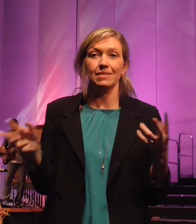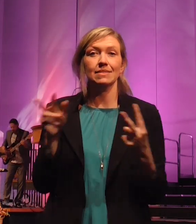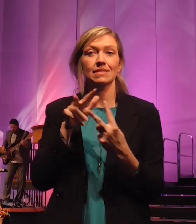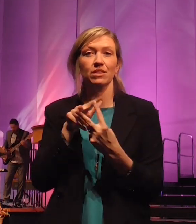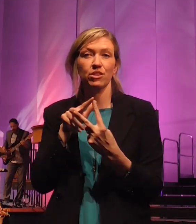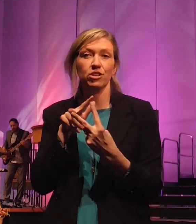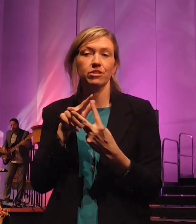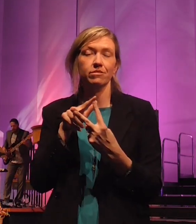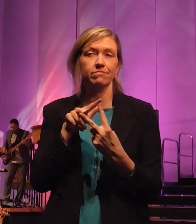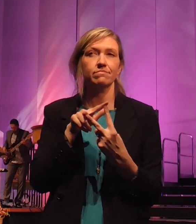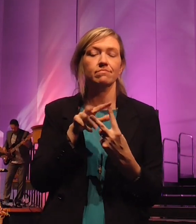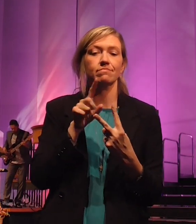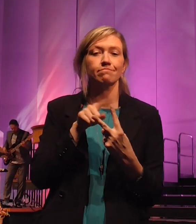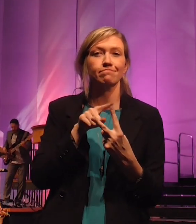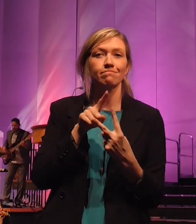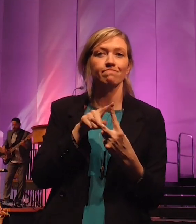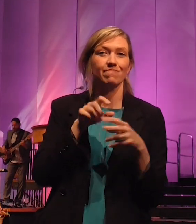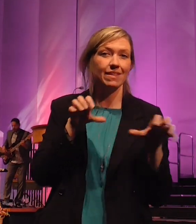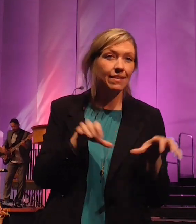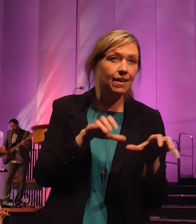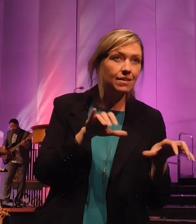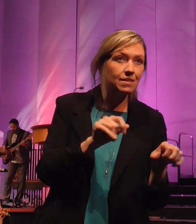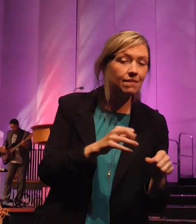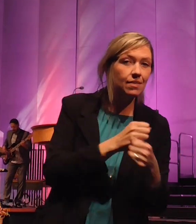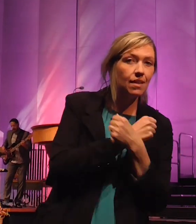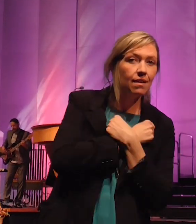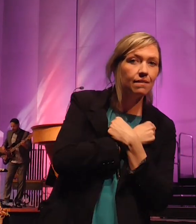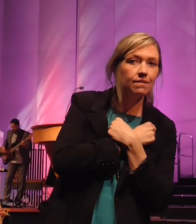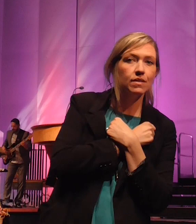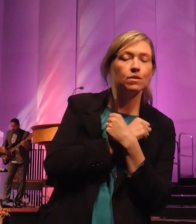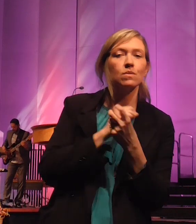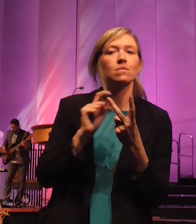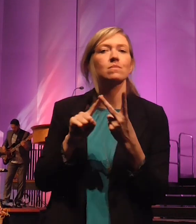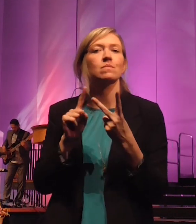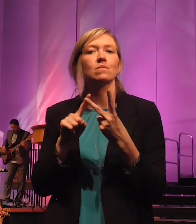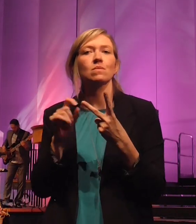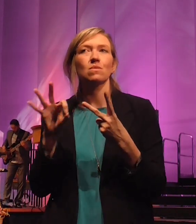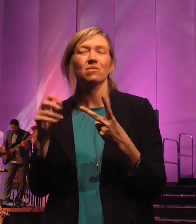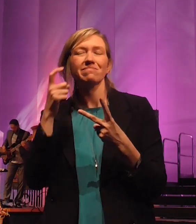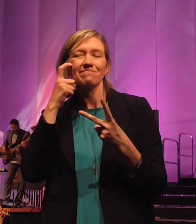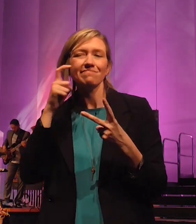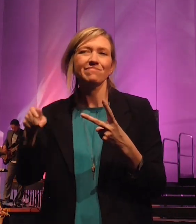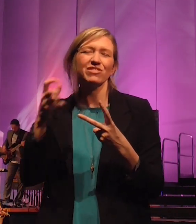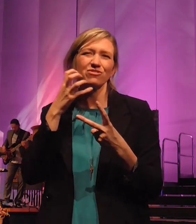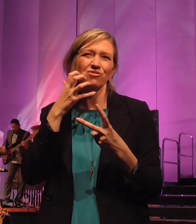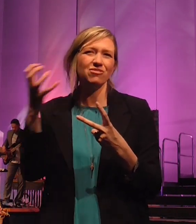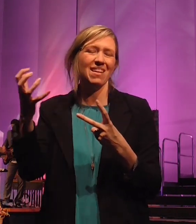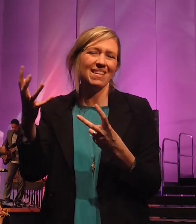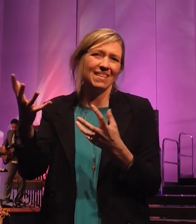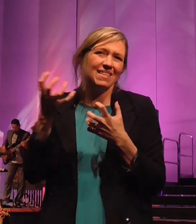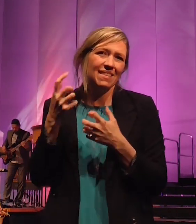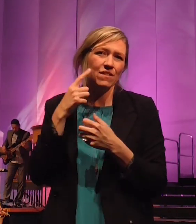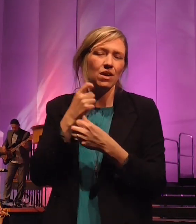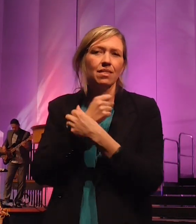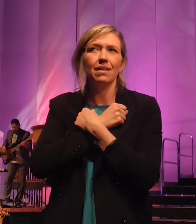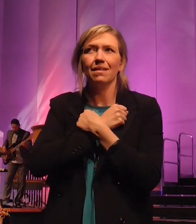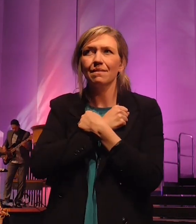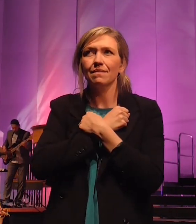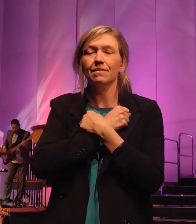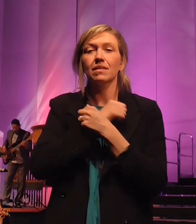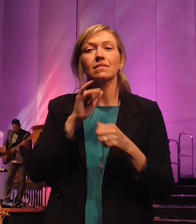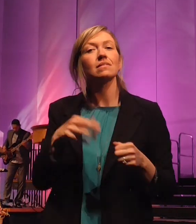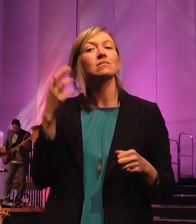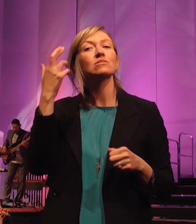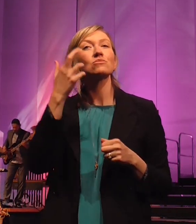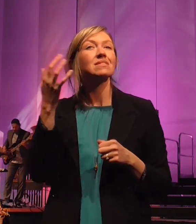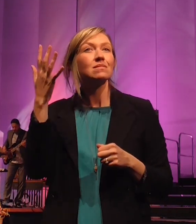Everything is either an act of love or a cry for love.